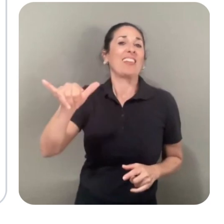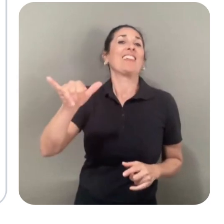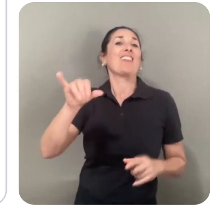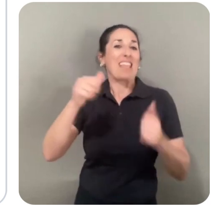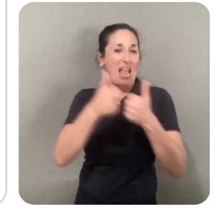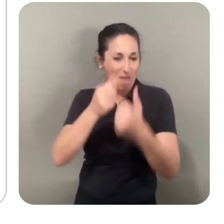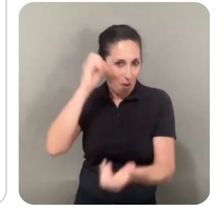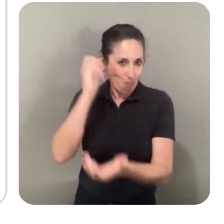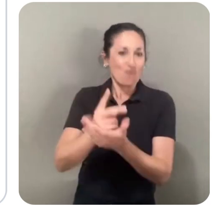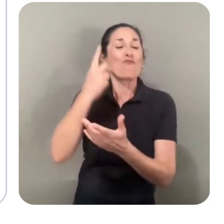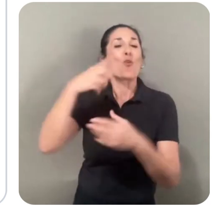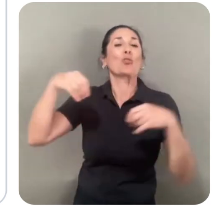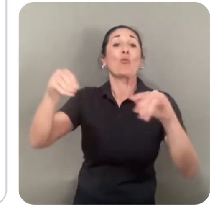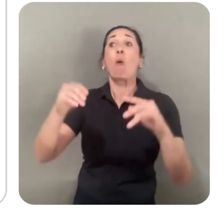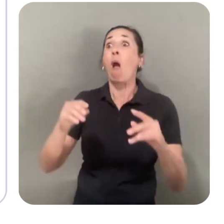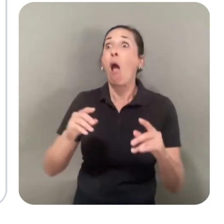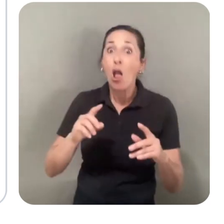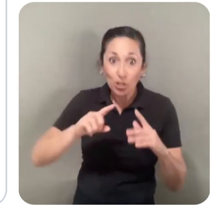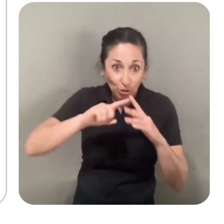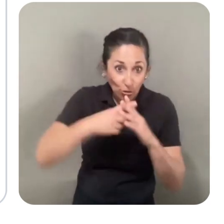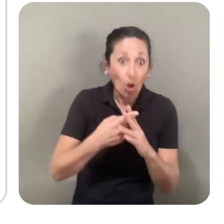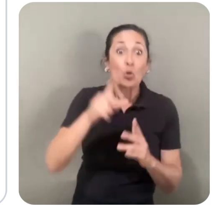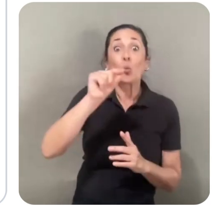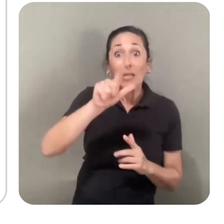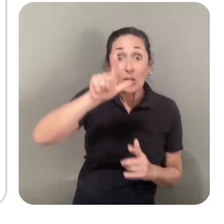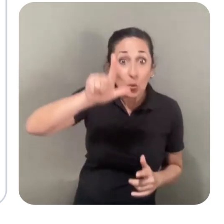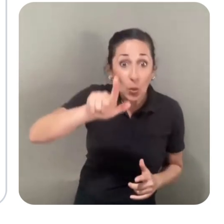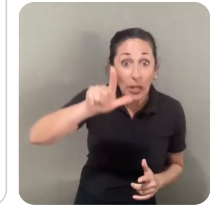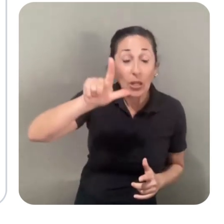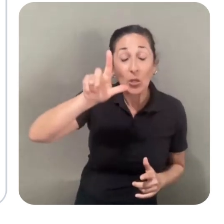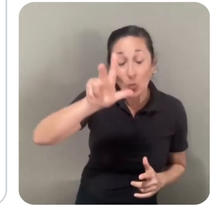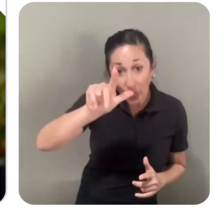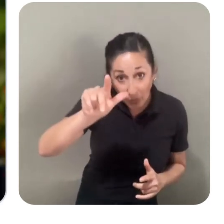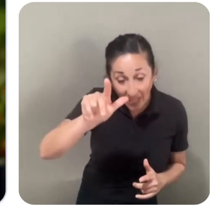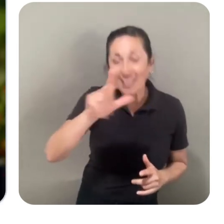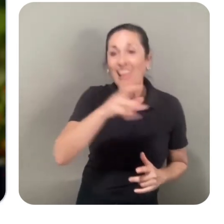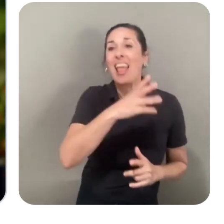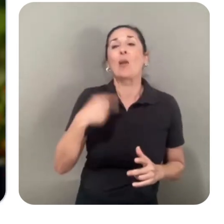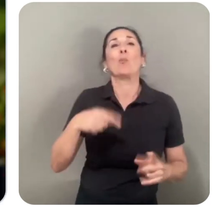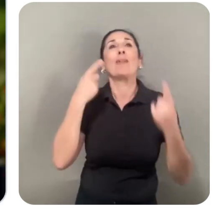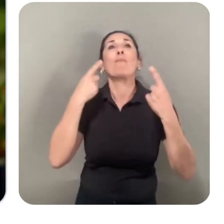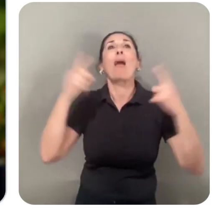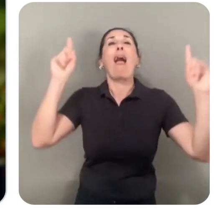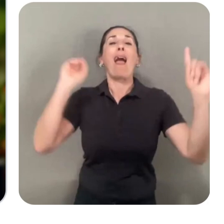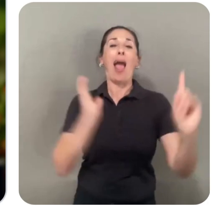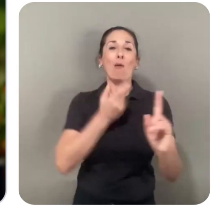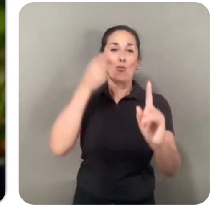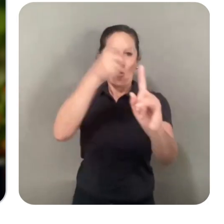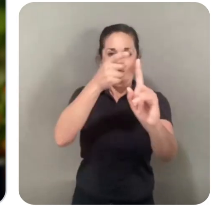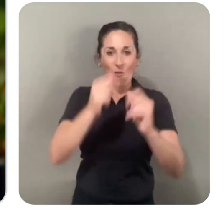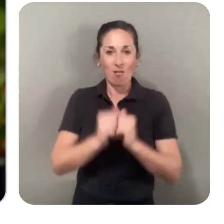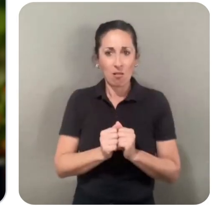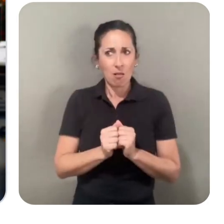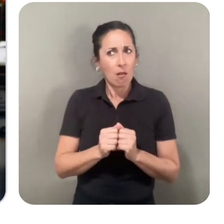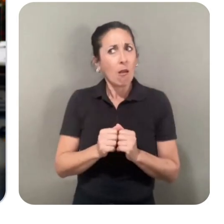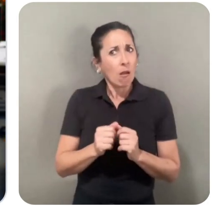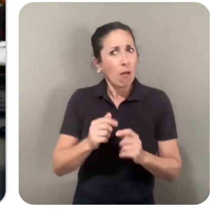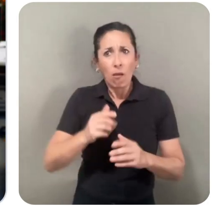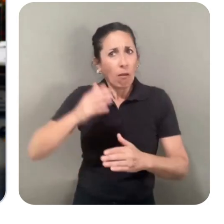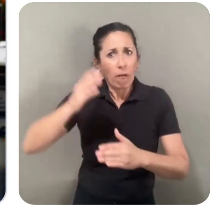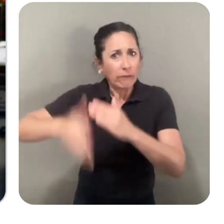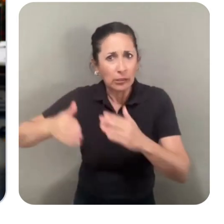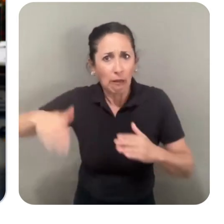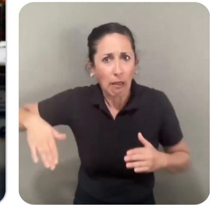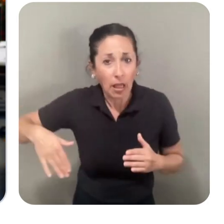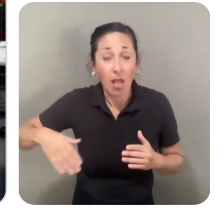It launched in January of 2023, and we had achieved our goal. But we were a long way from done. Gods